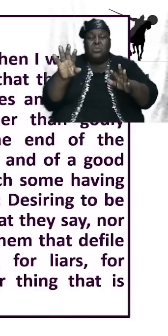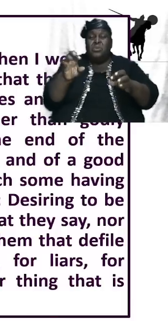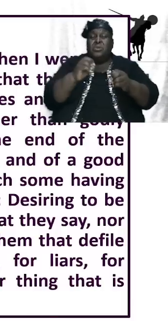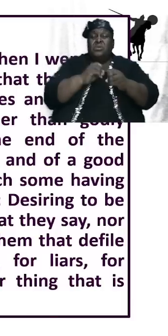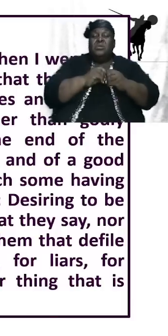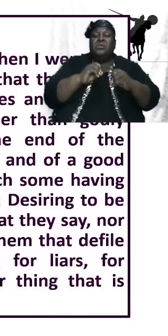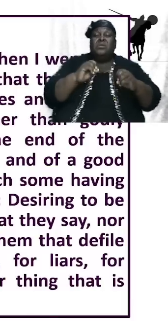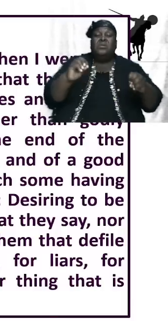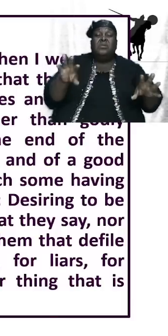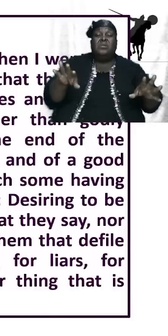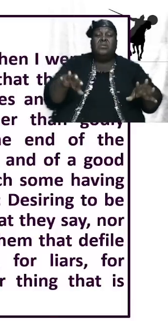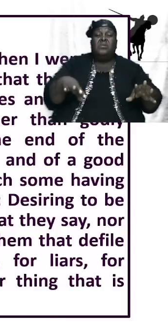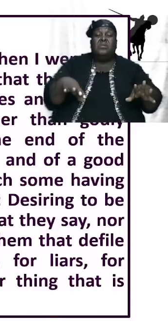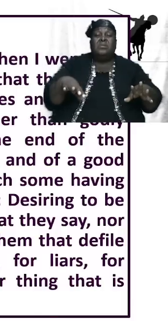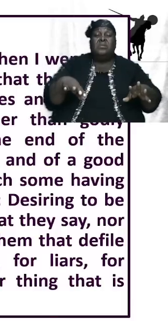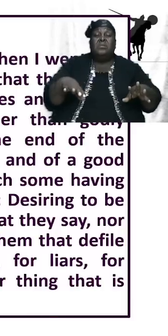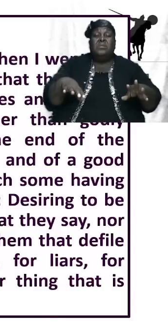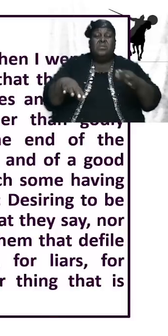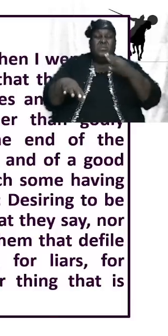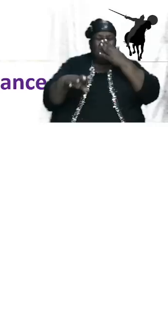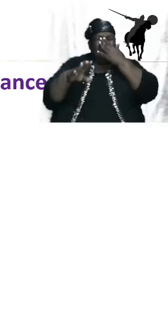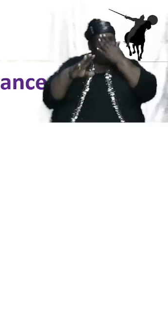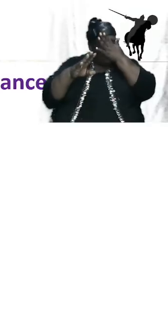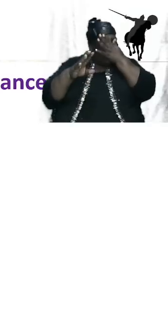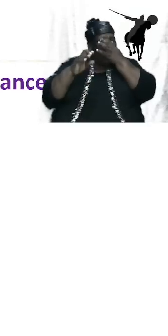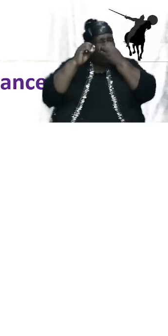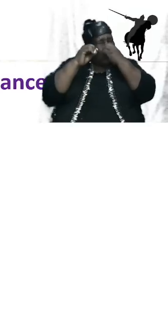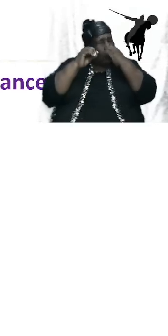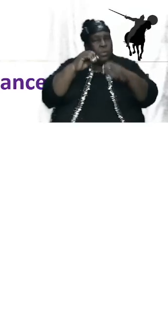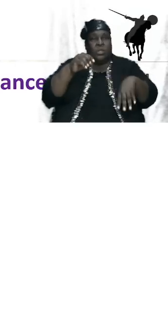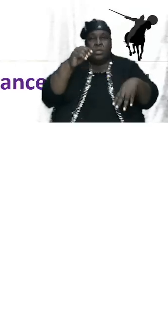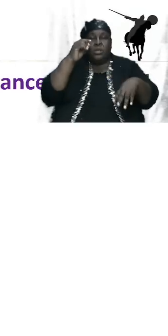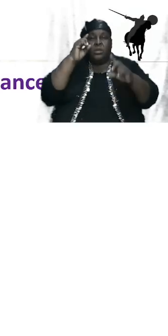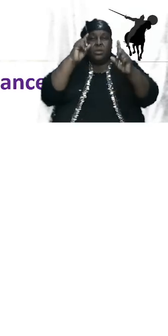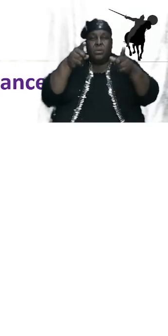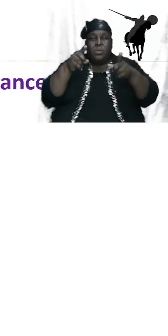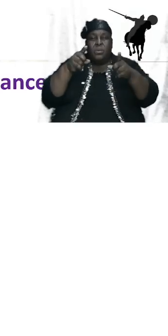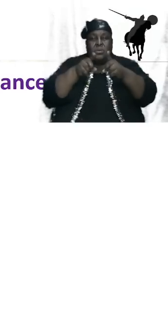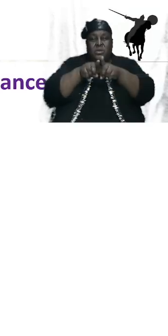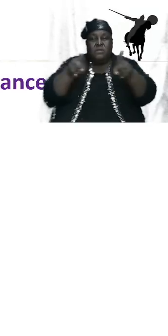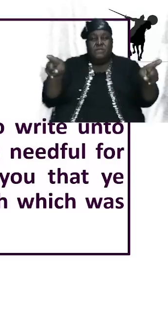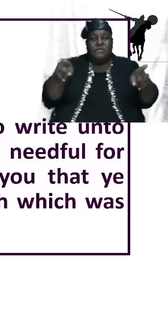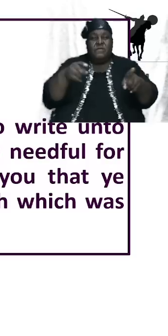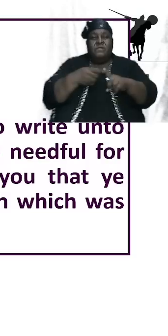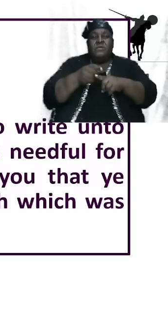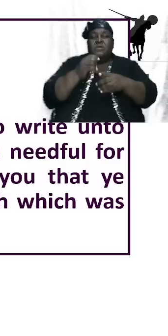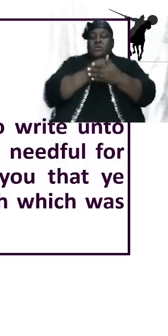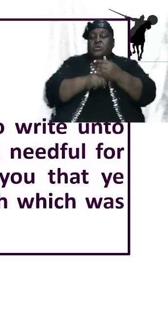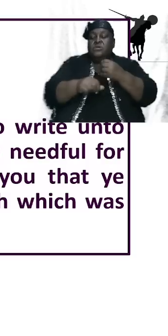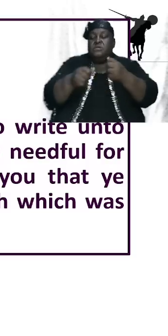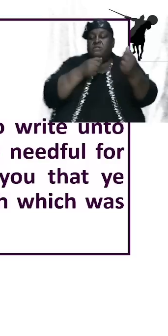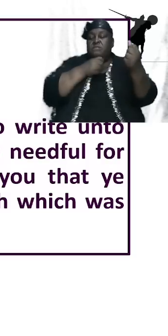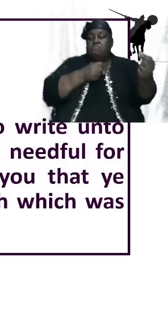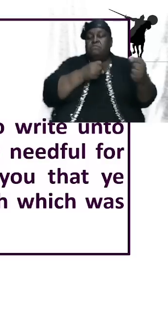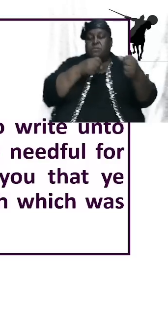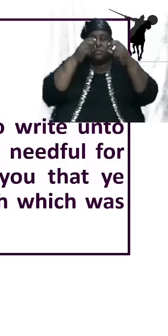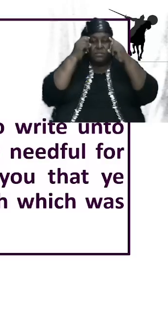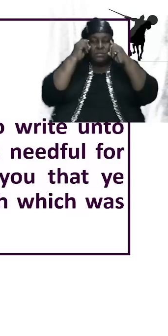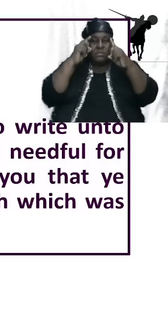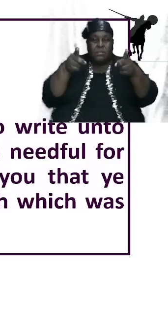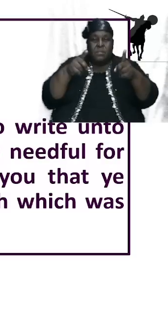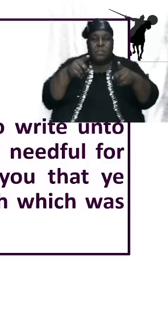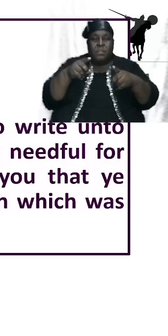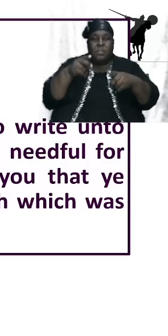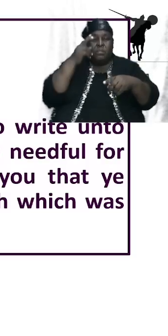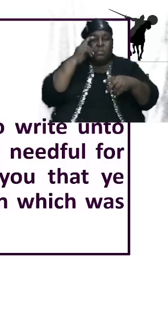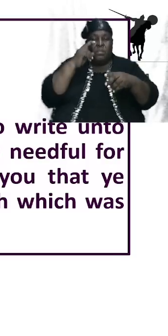adhere to anything that goes contrary to sound doctrine. I will look at Jude chapter 3. We spoke about this a couple of weeks ago. He said,